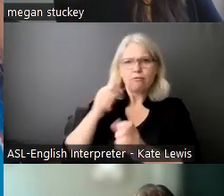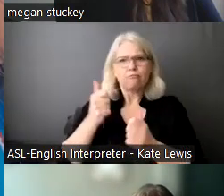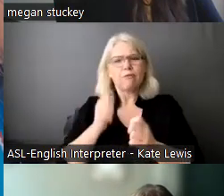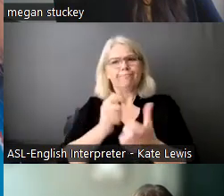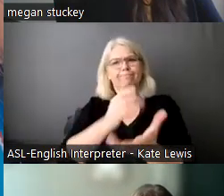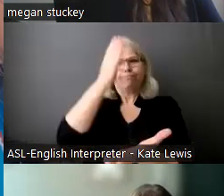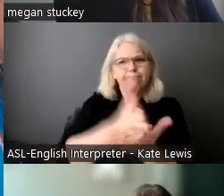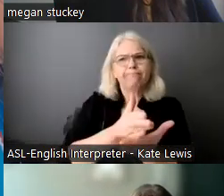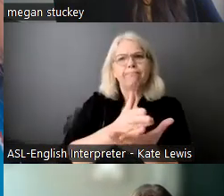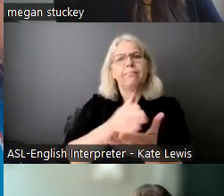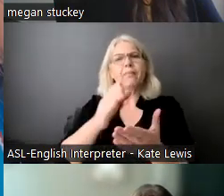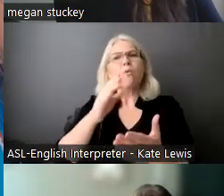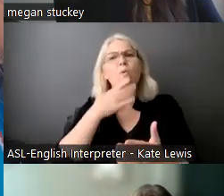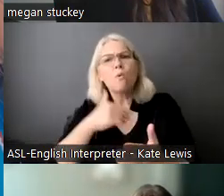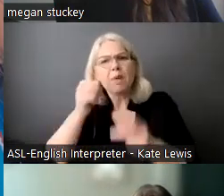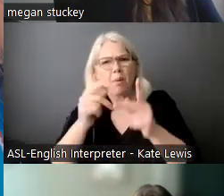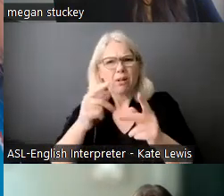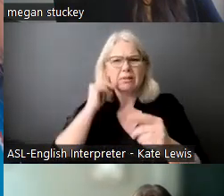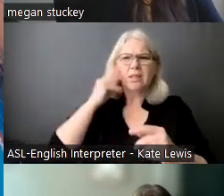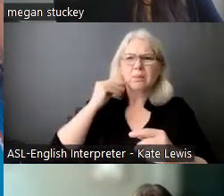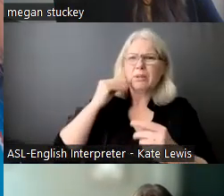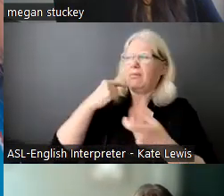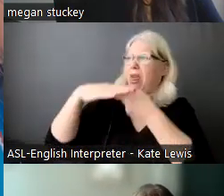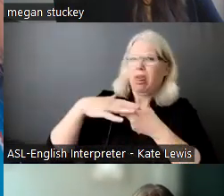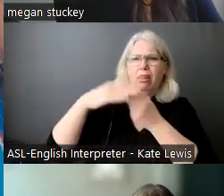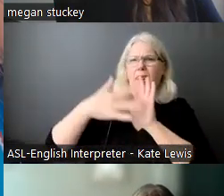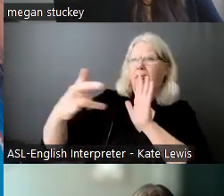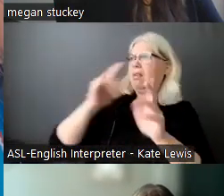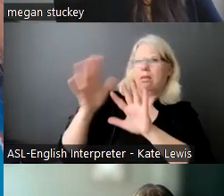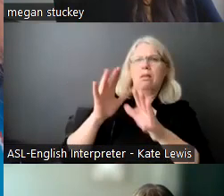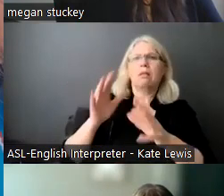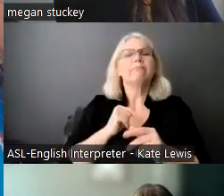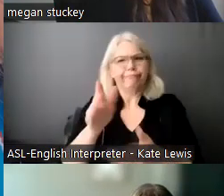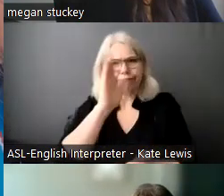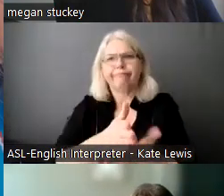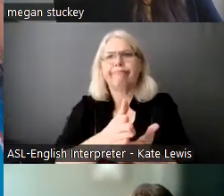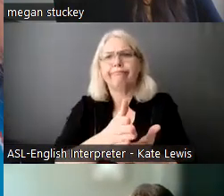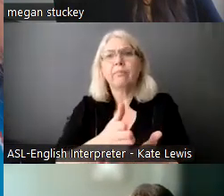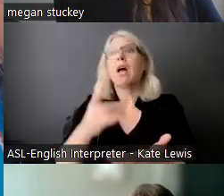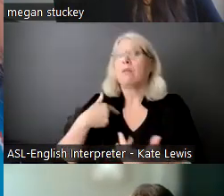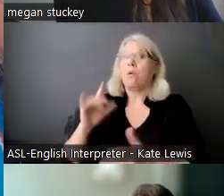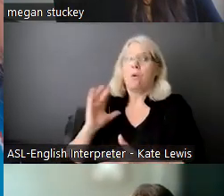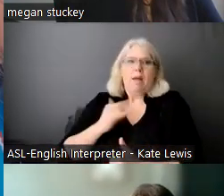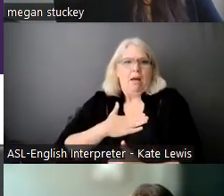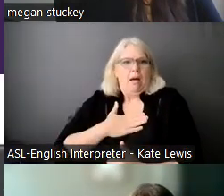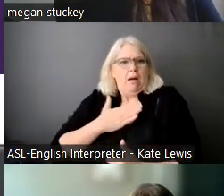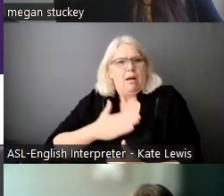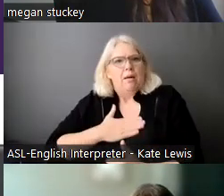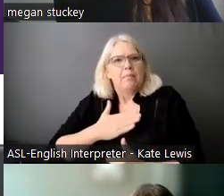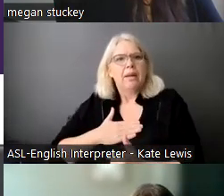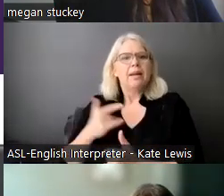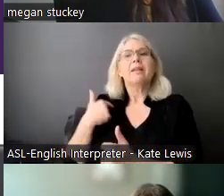we'd like to thank the Ministry for Seniors and Accessibility for continuing to fund this very important work as we go